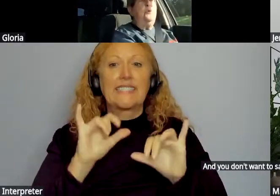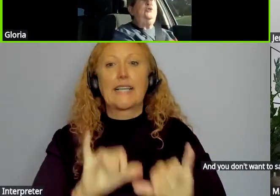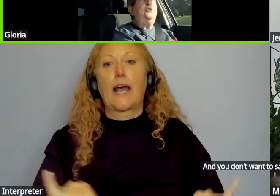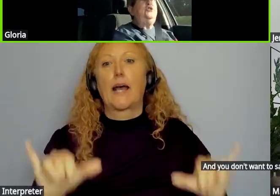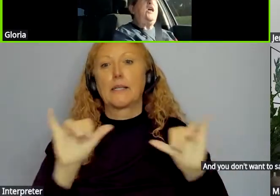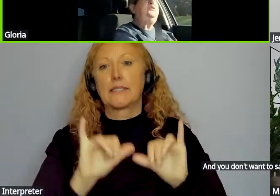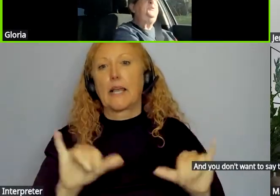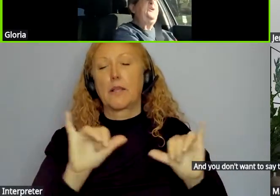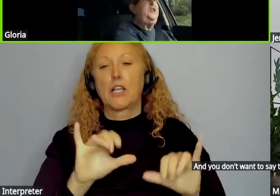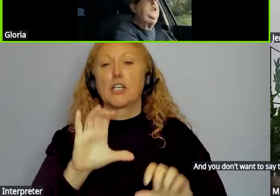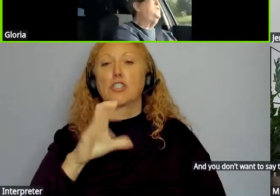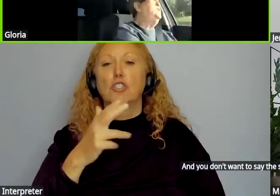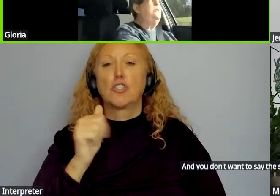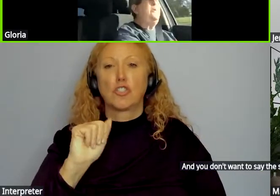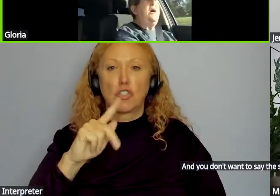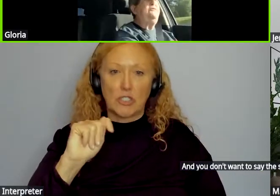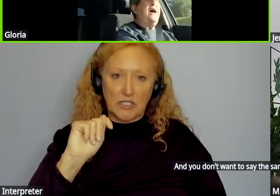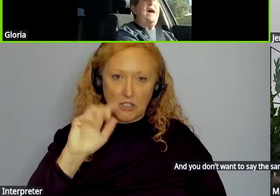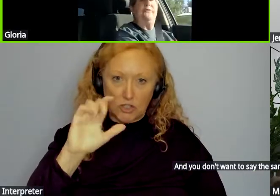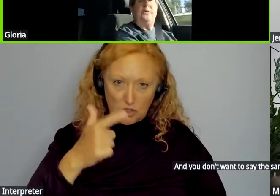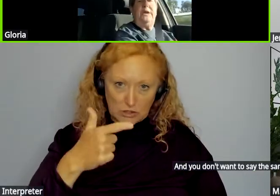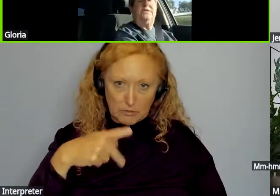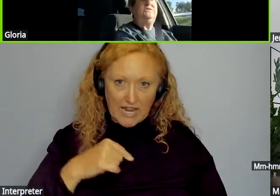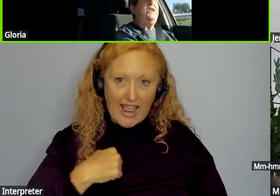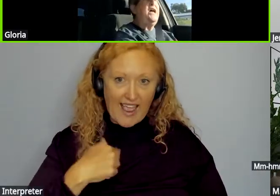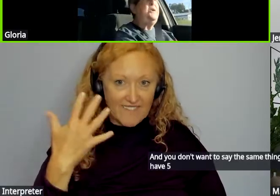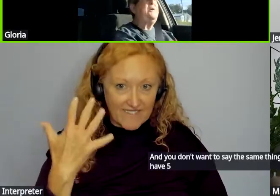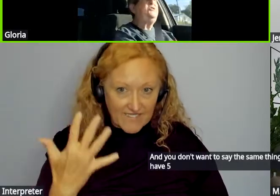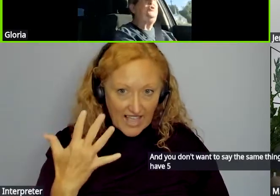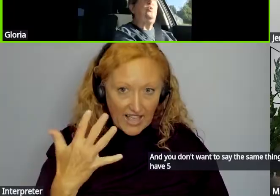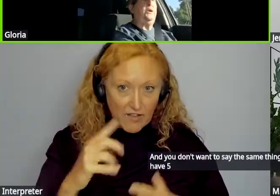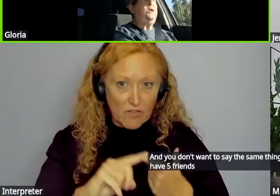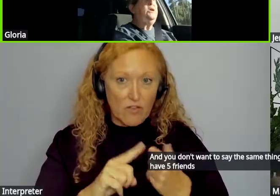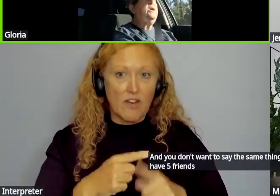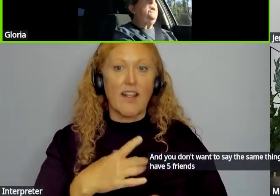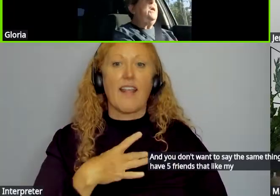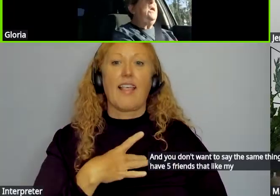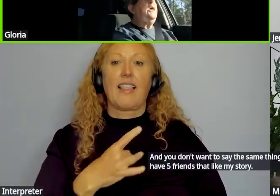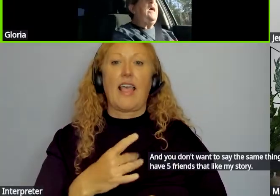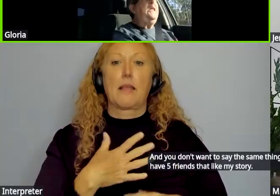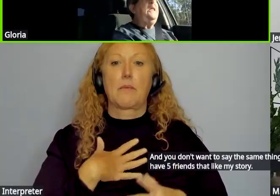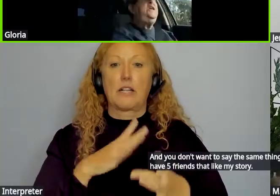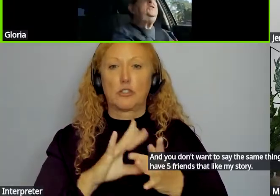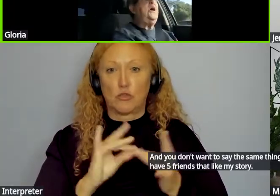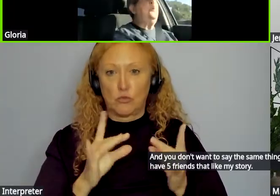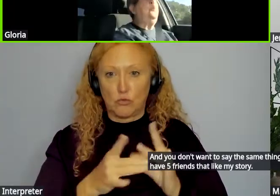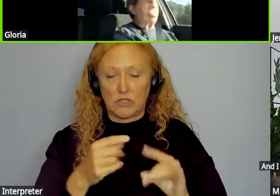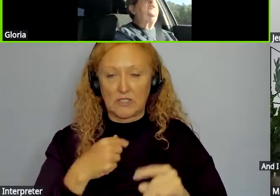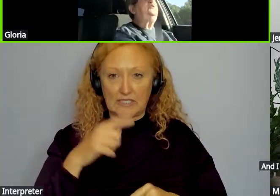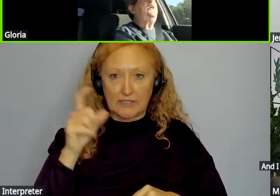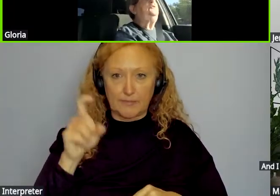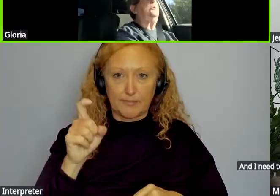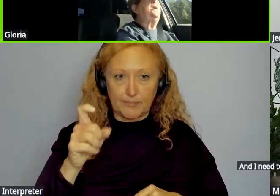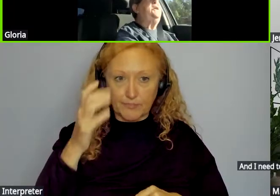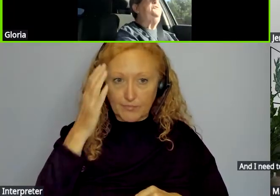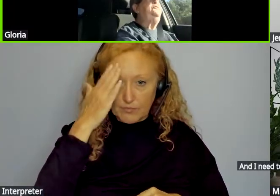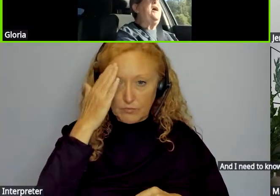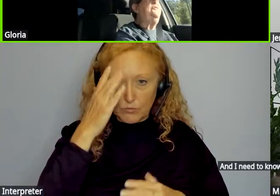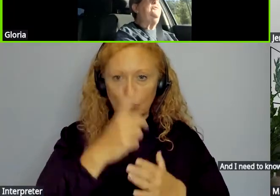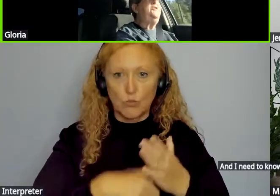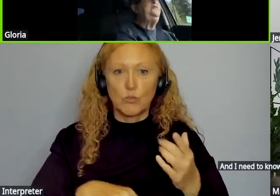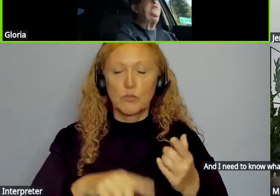So go to Chat GPT and tell them I have 5 friends that like my story, and I need to know what to say to them. I